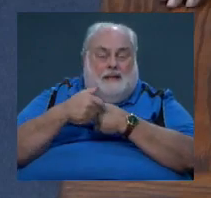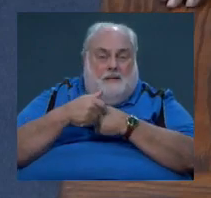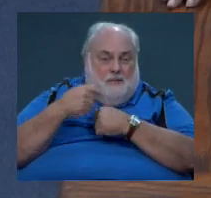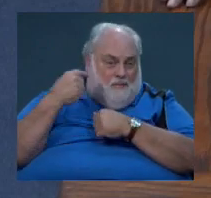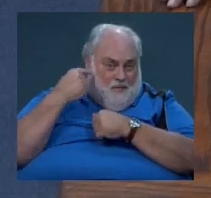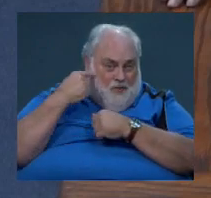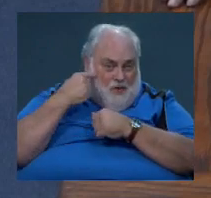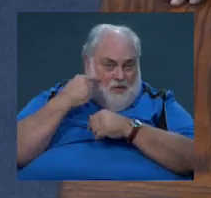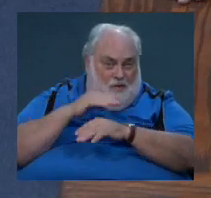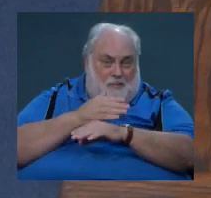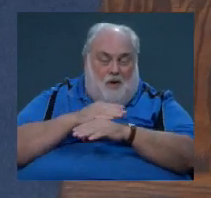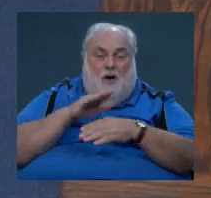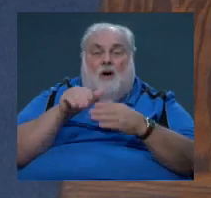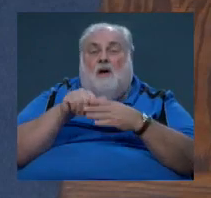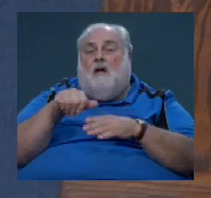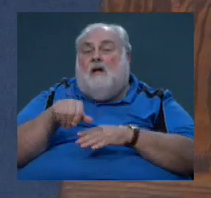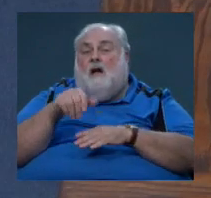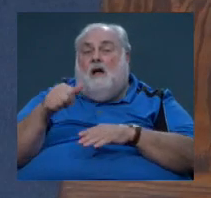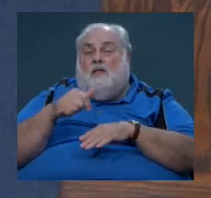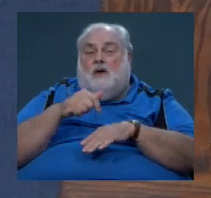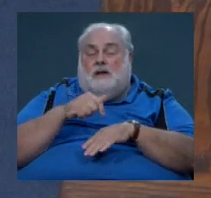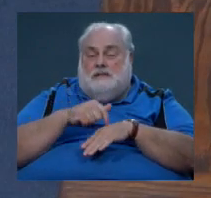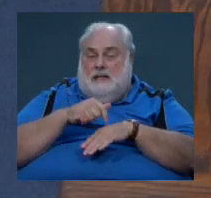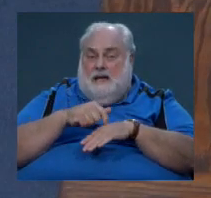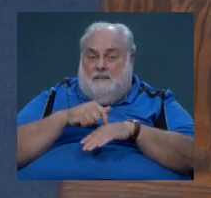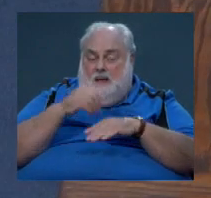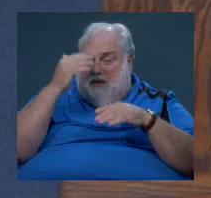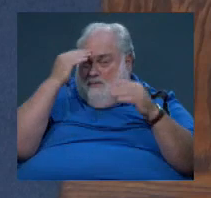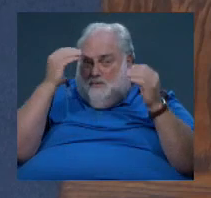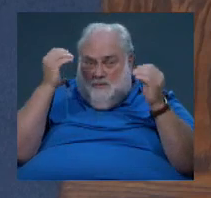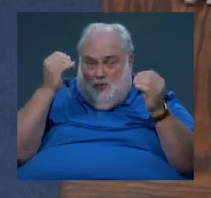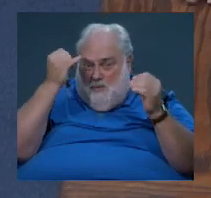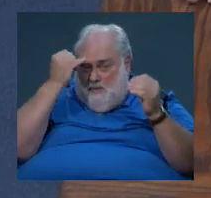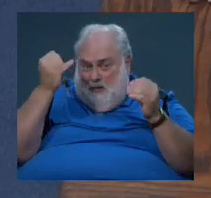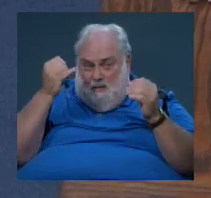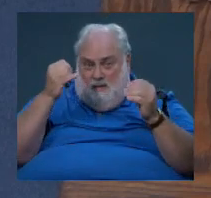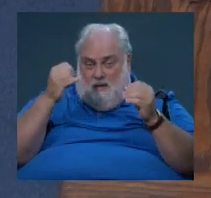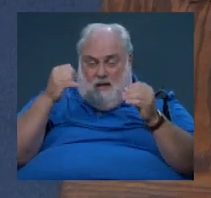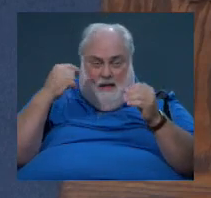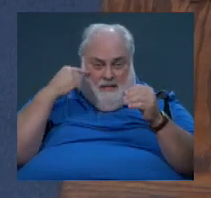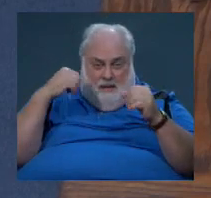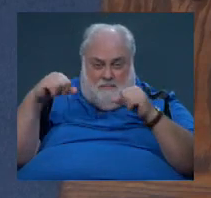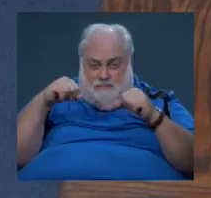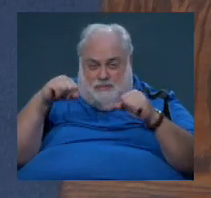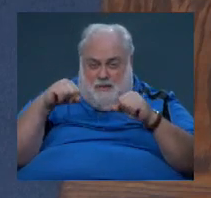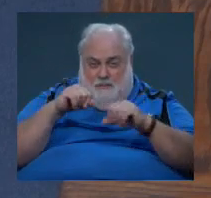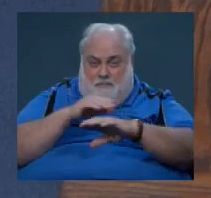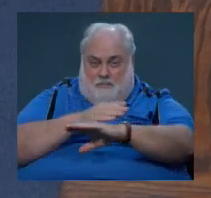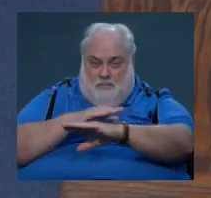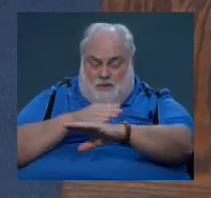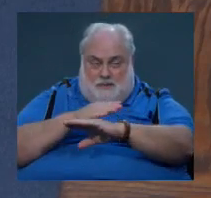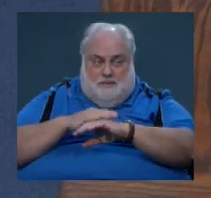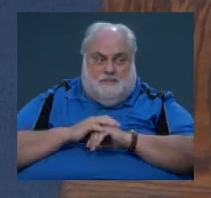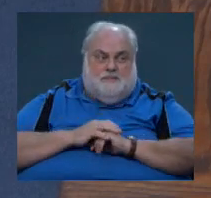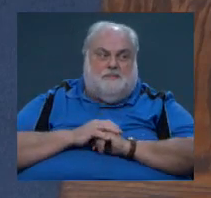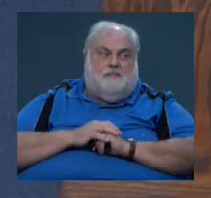of the other times, I don't know of any other time that we had loud music.